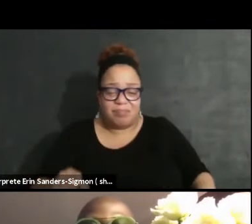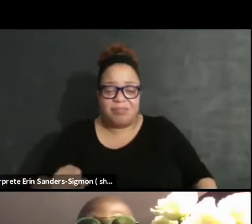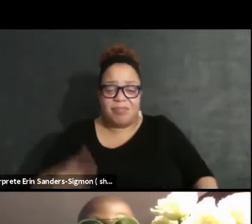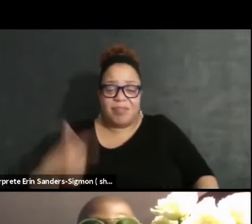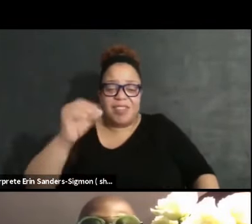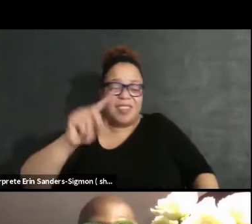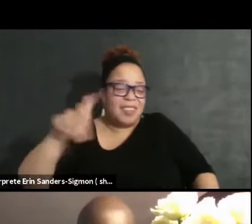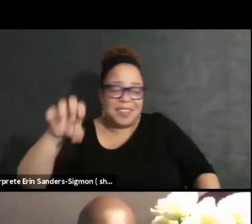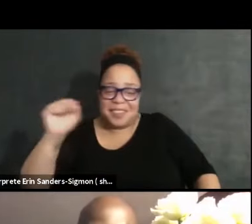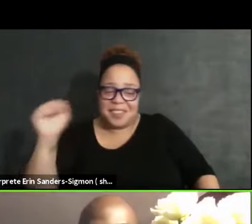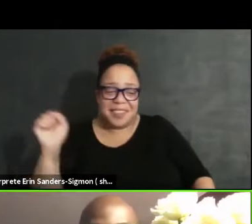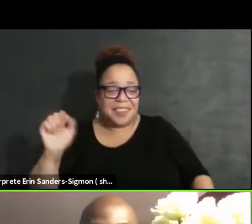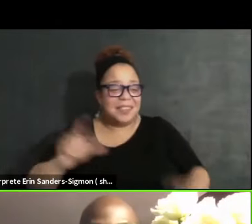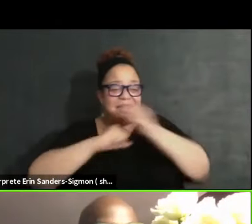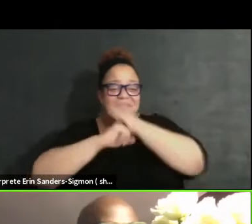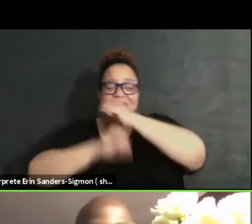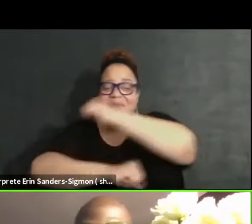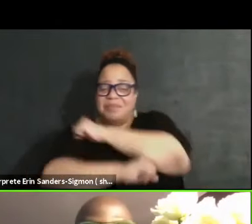Yeah. We do not stand.